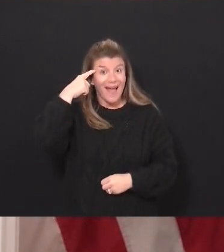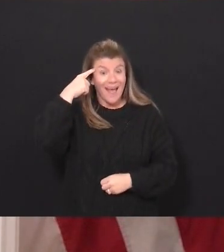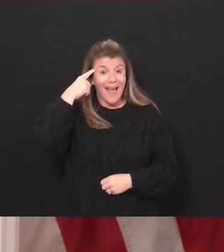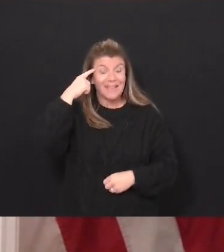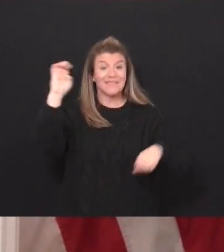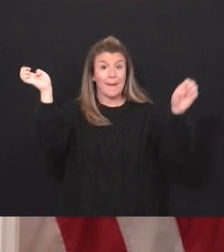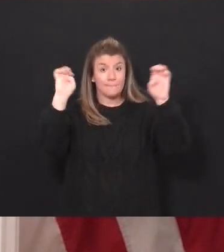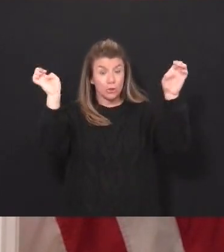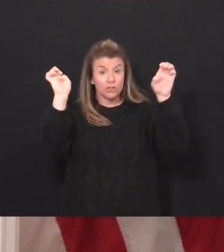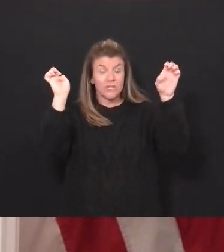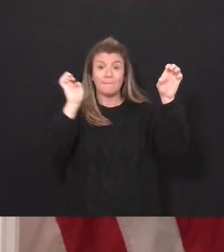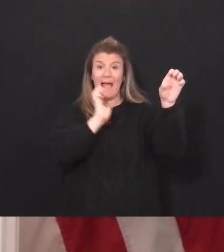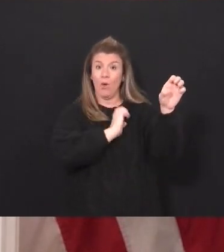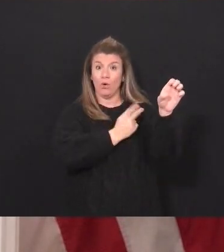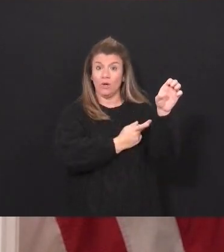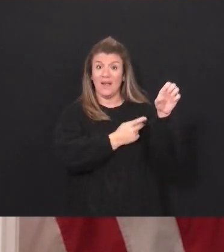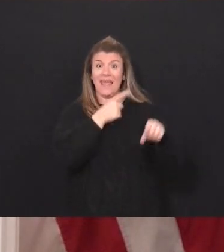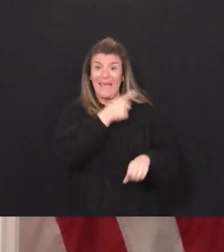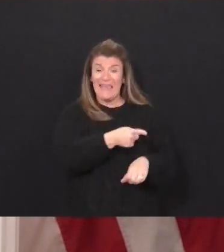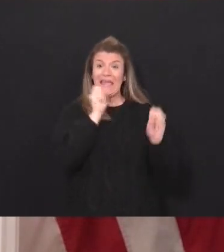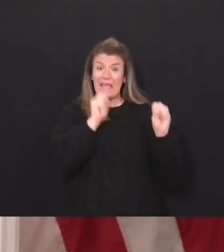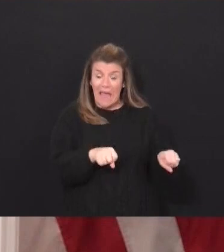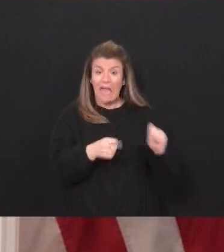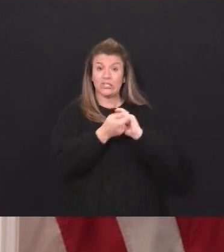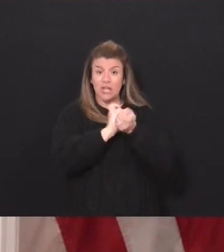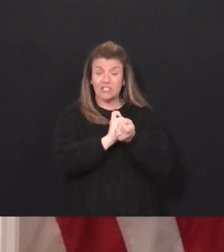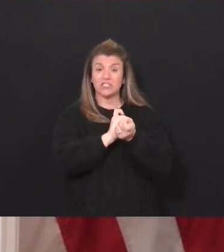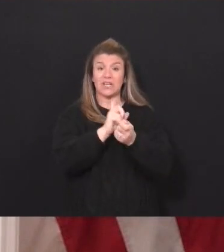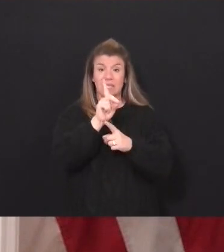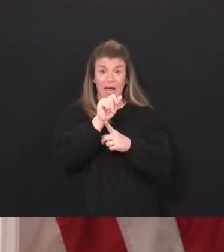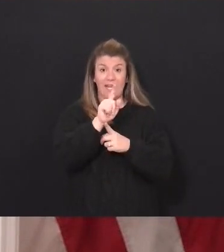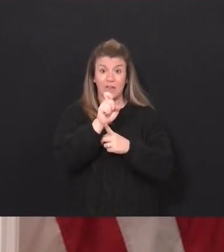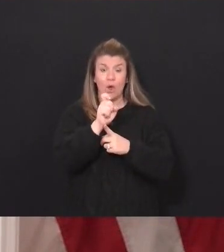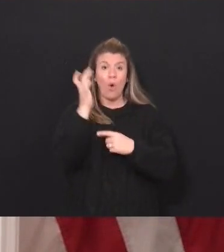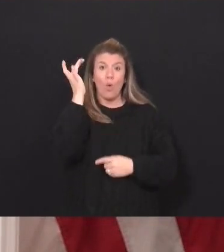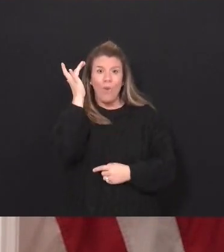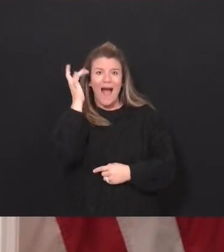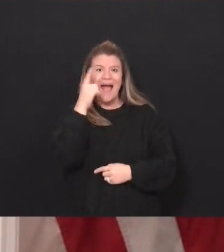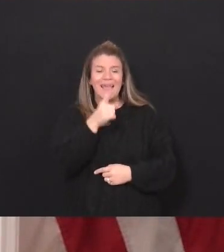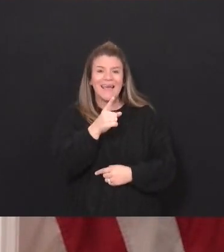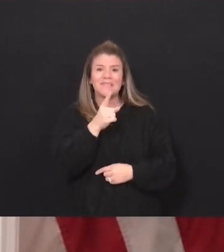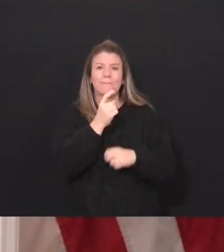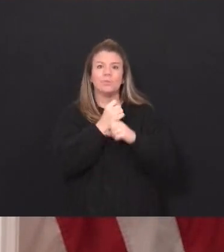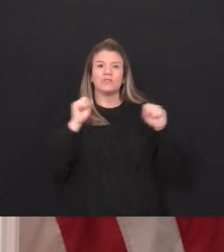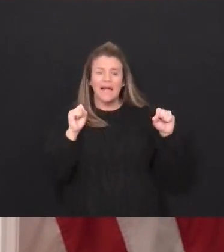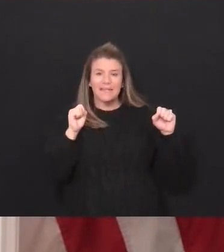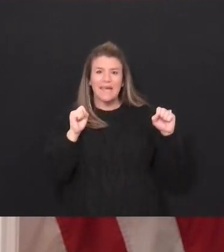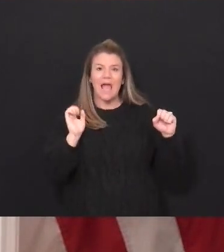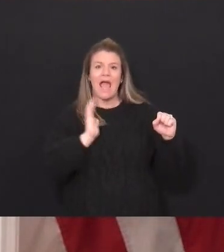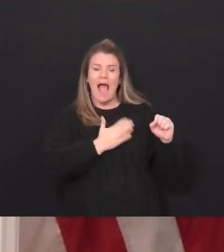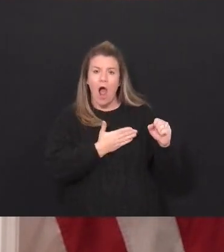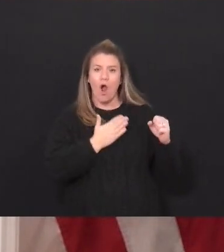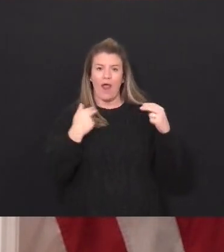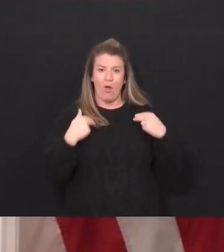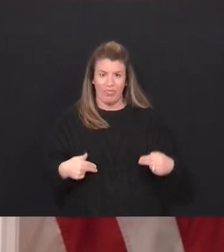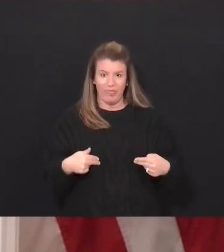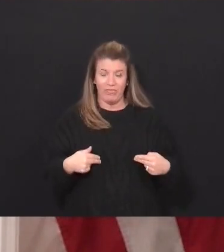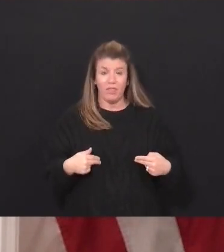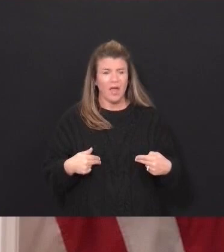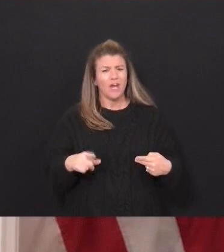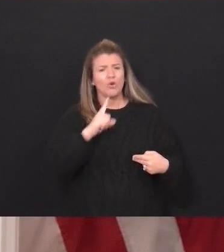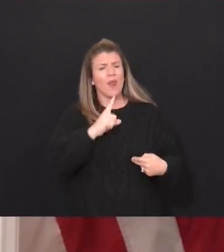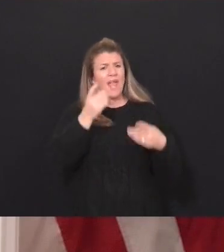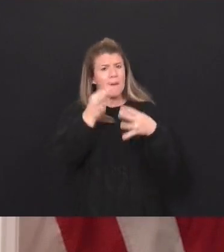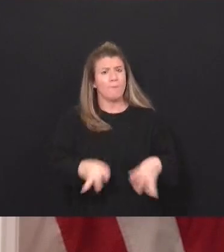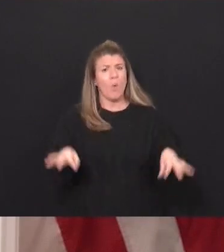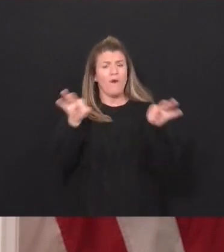him to move this election date because he's trying to protect the public health. And I think it's important for everyone out there to